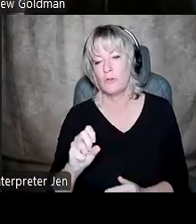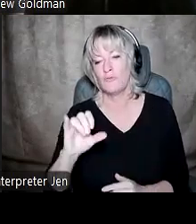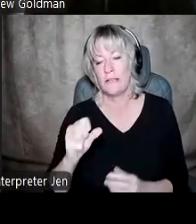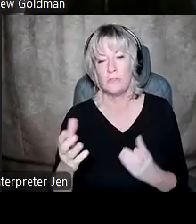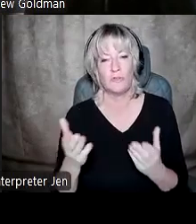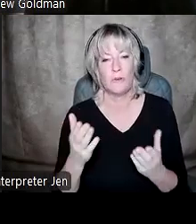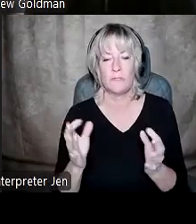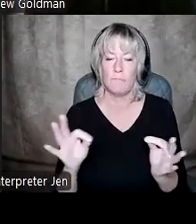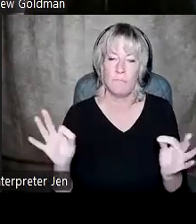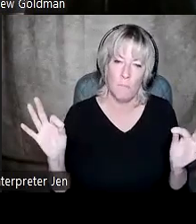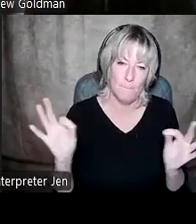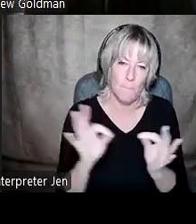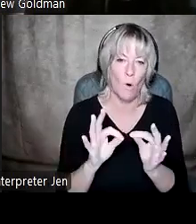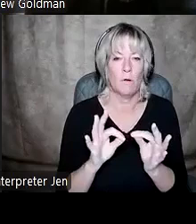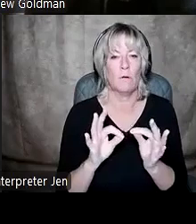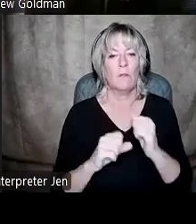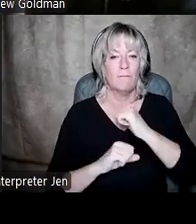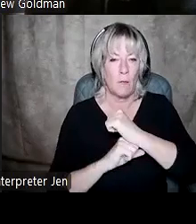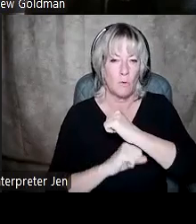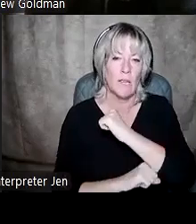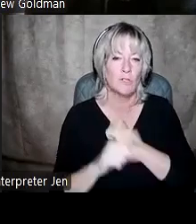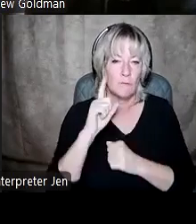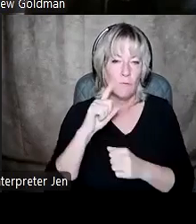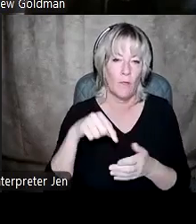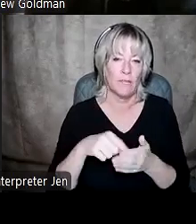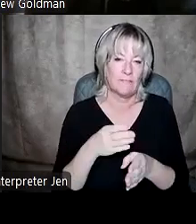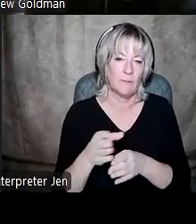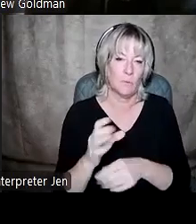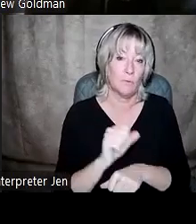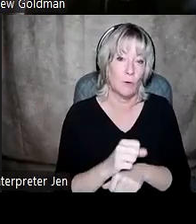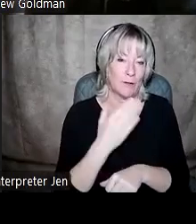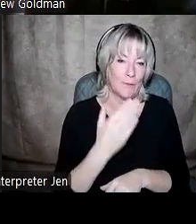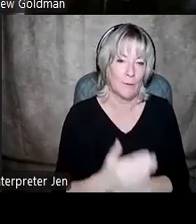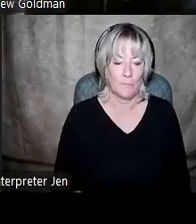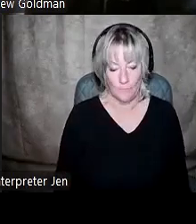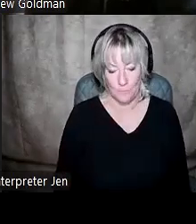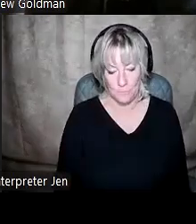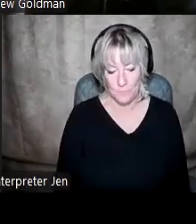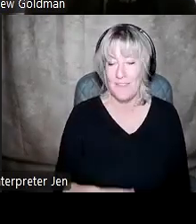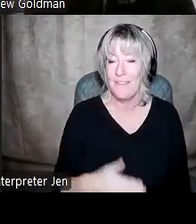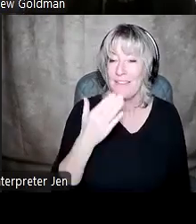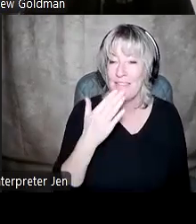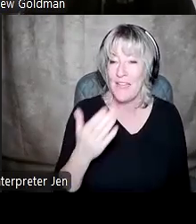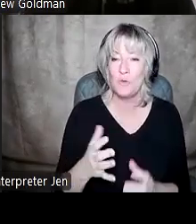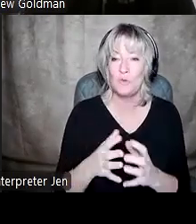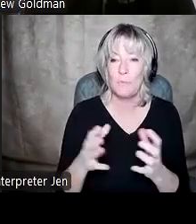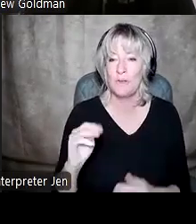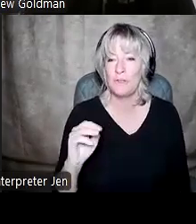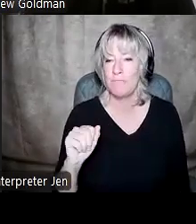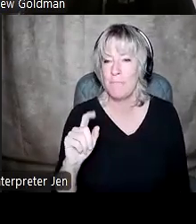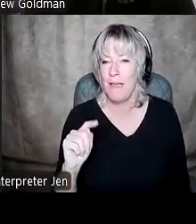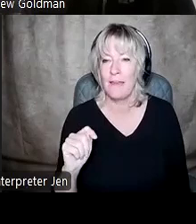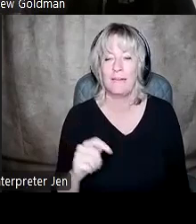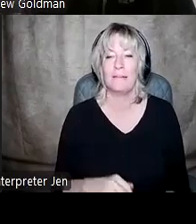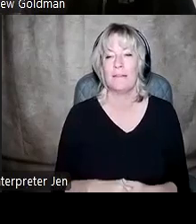of essential bedrock for us to be able to move this field forward. So thank you. Thank you so much, Matt. Thanks for a reminder that